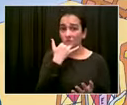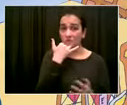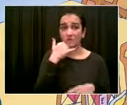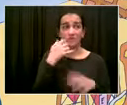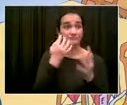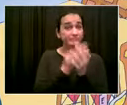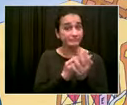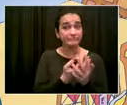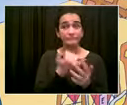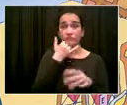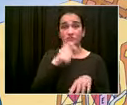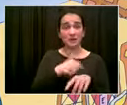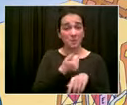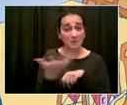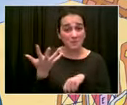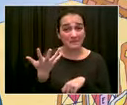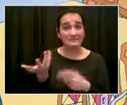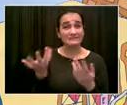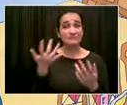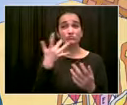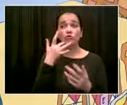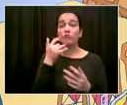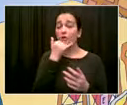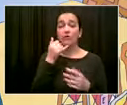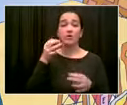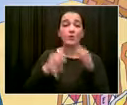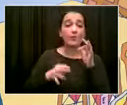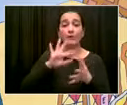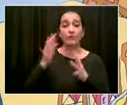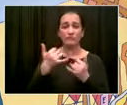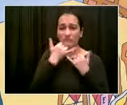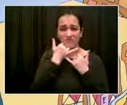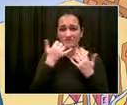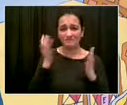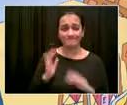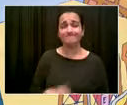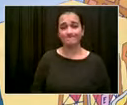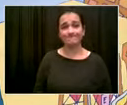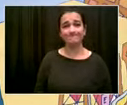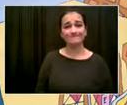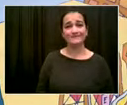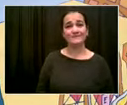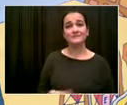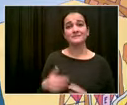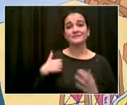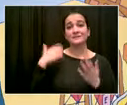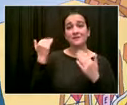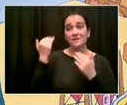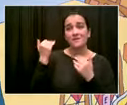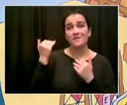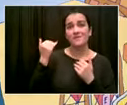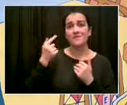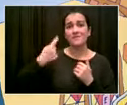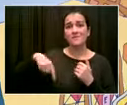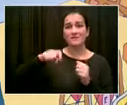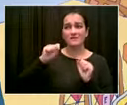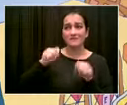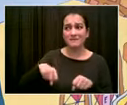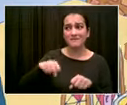For millions and millions of Americans, we still need to know who killed Malcolm X and who ordered it. Go ahead, Chief Holmes.